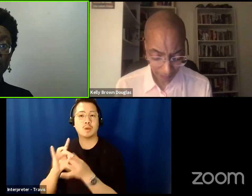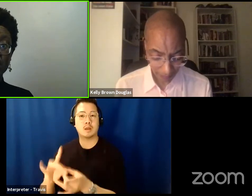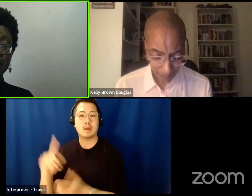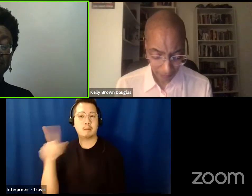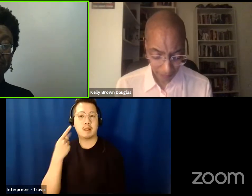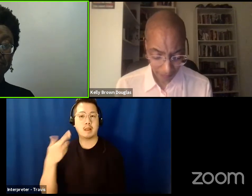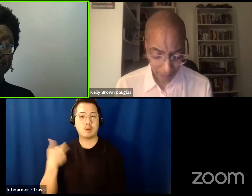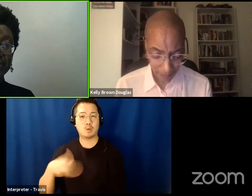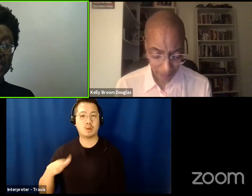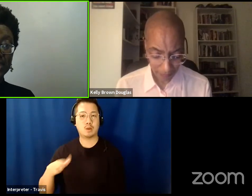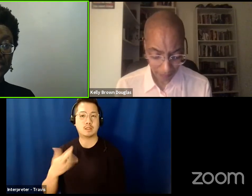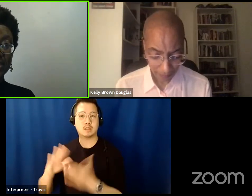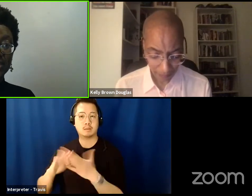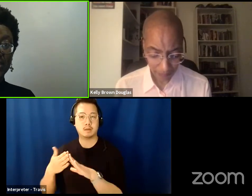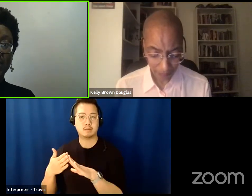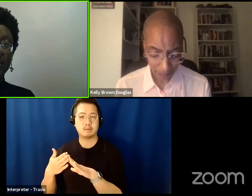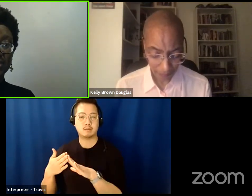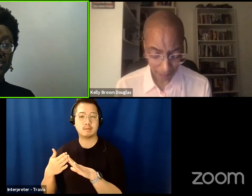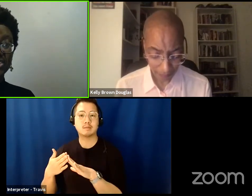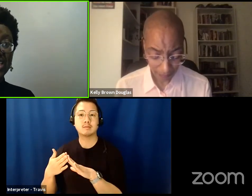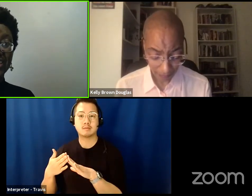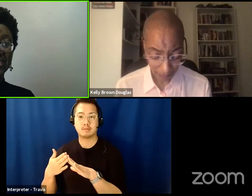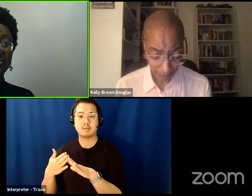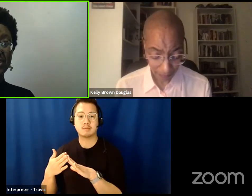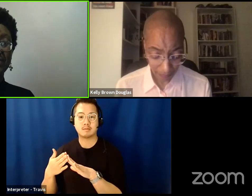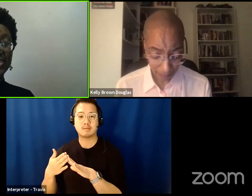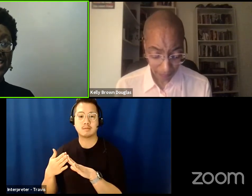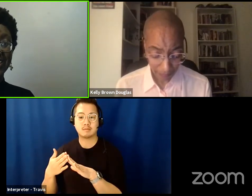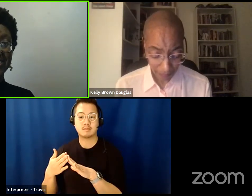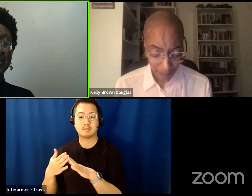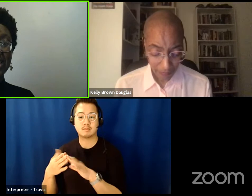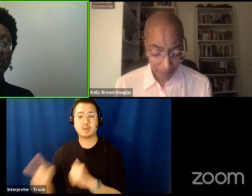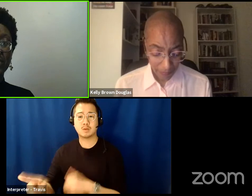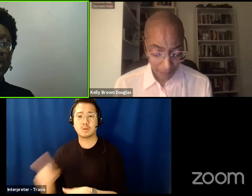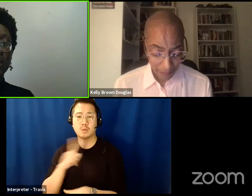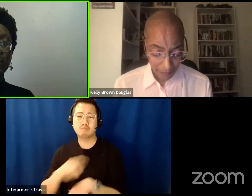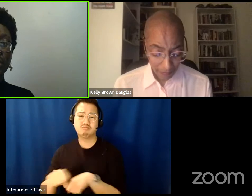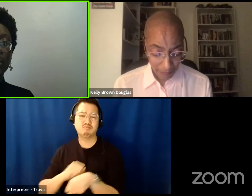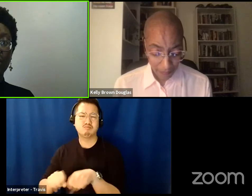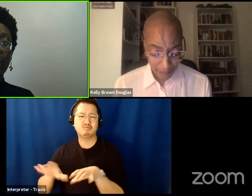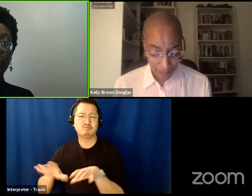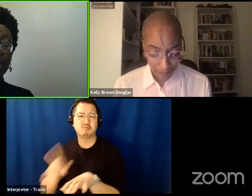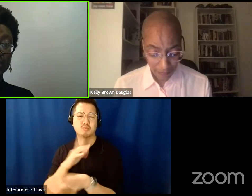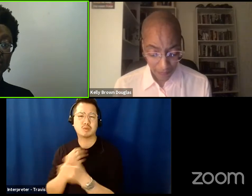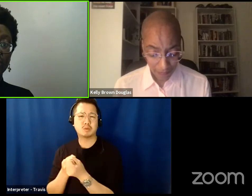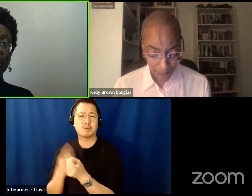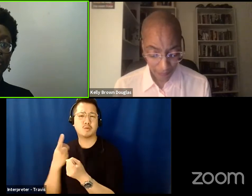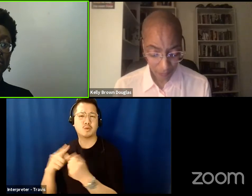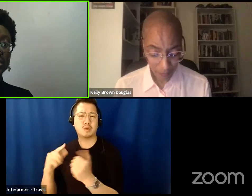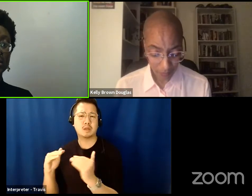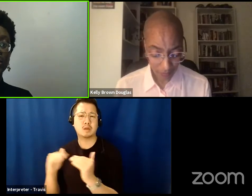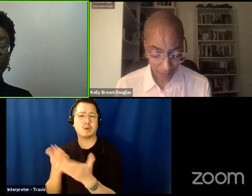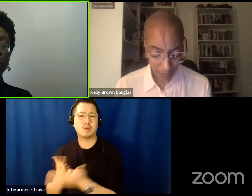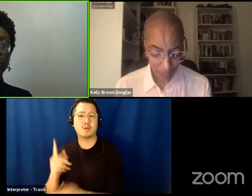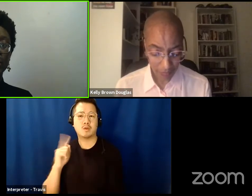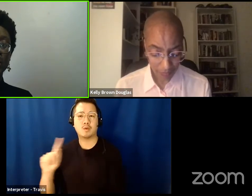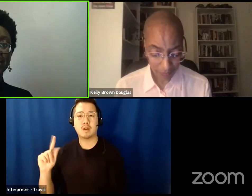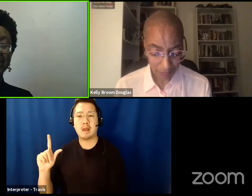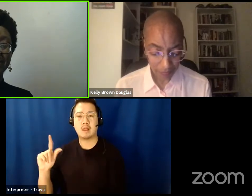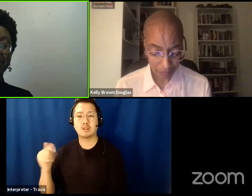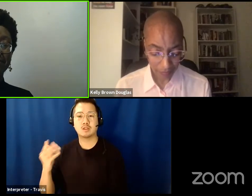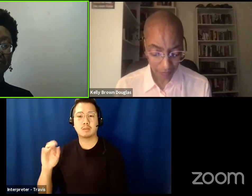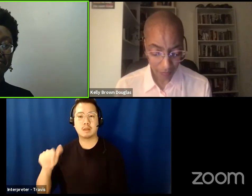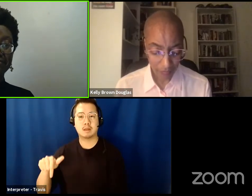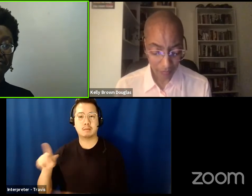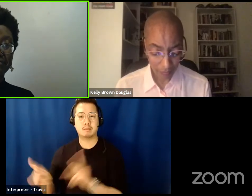religious community. And she has been very active in advocating for equal rights for LGBTQ